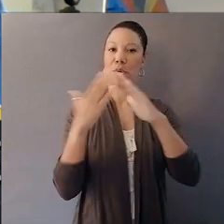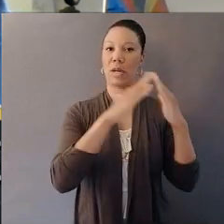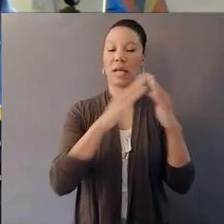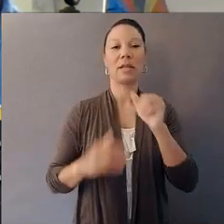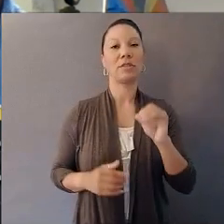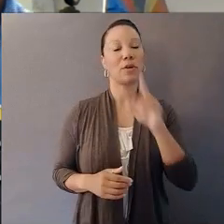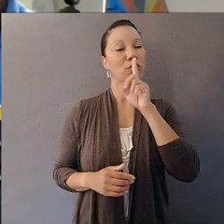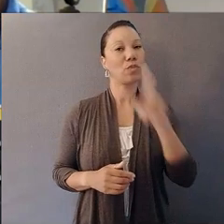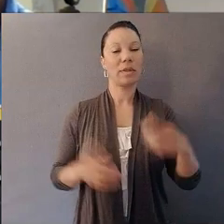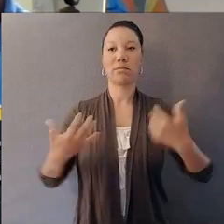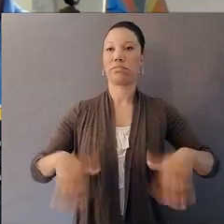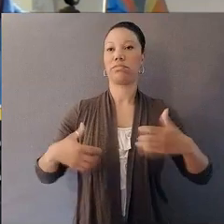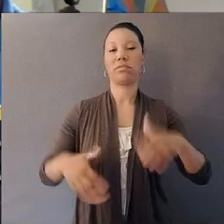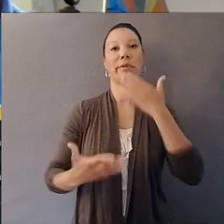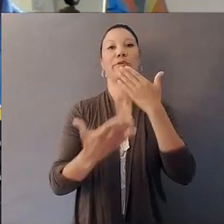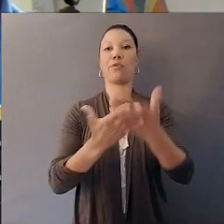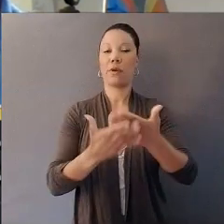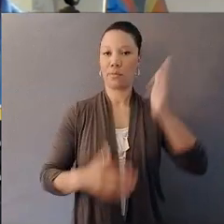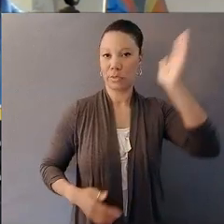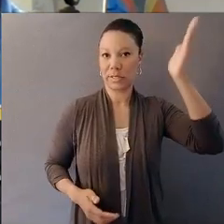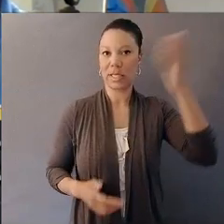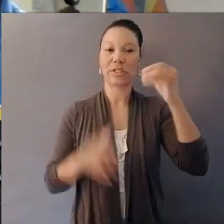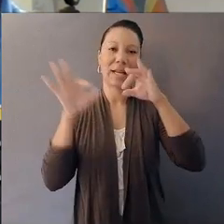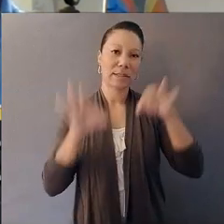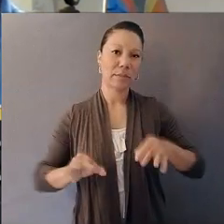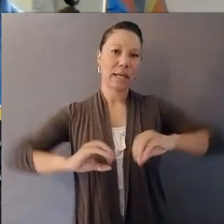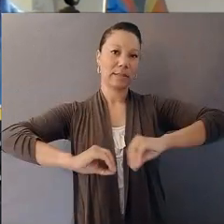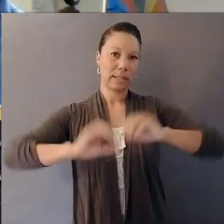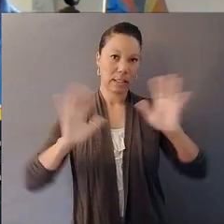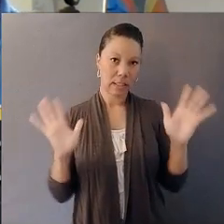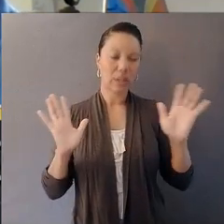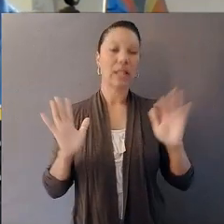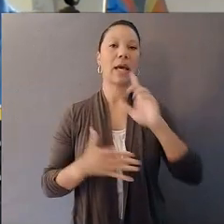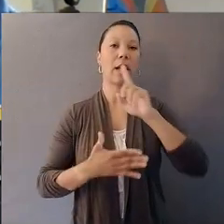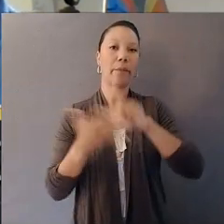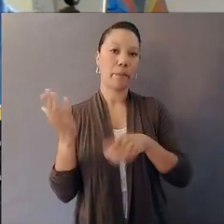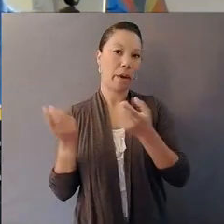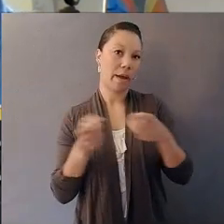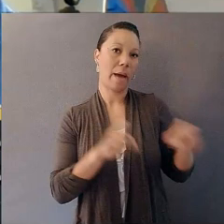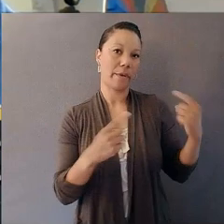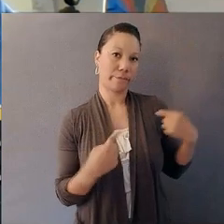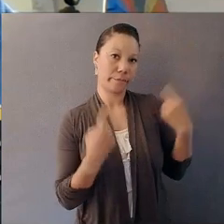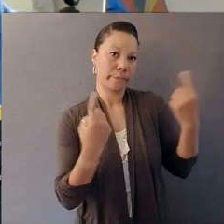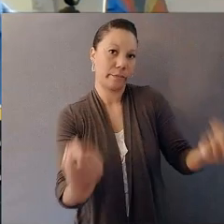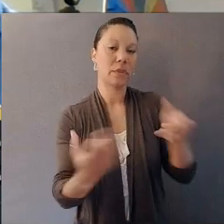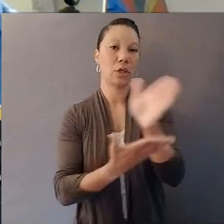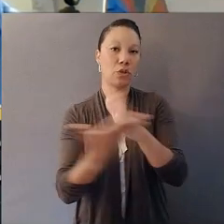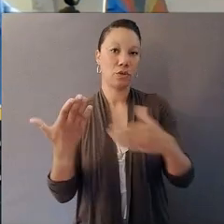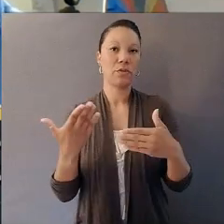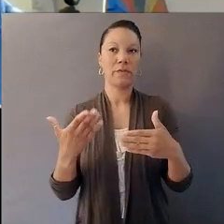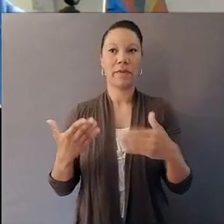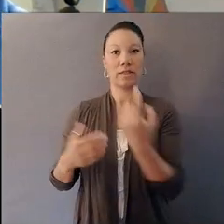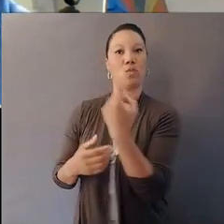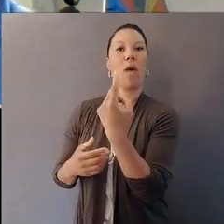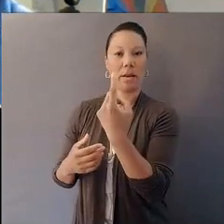very thorough, and it gives a very clear picture of all the things that were happening during phase 1. So very